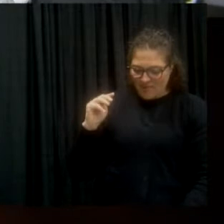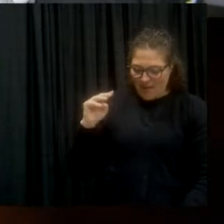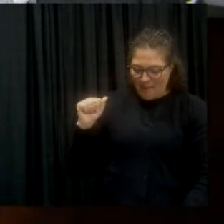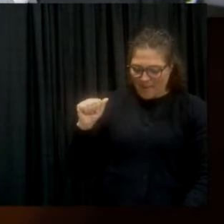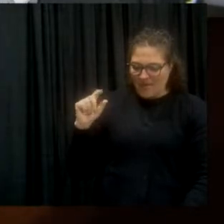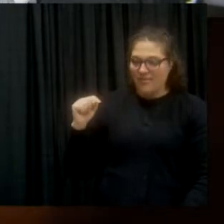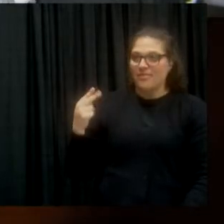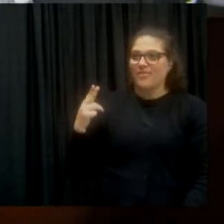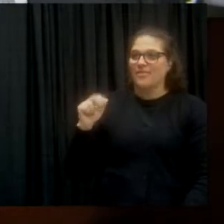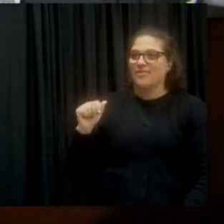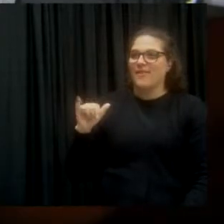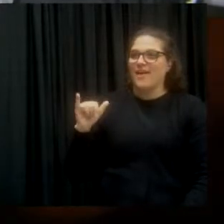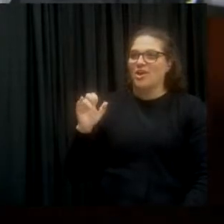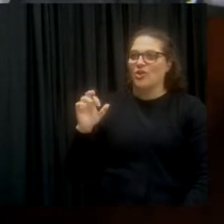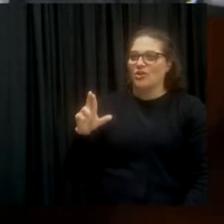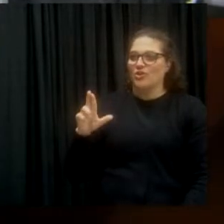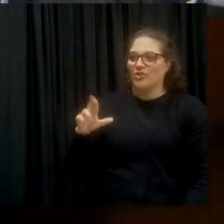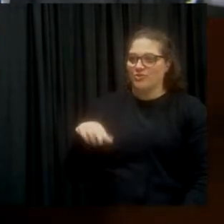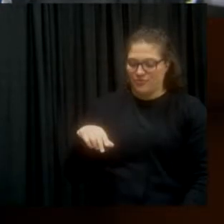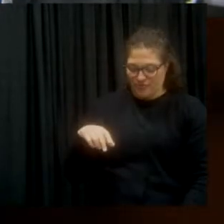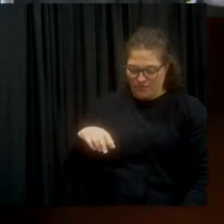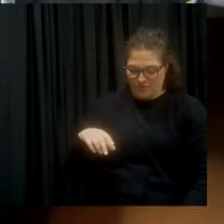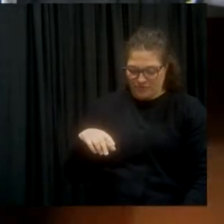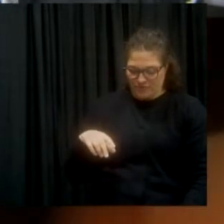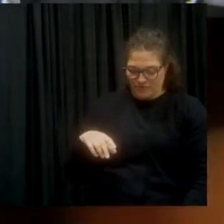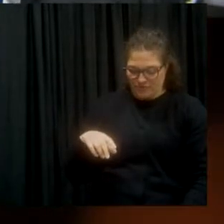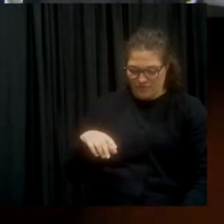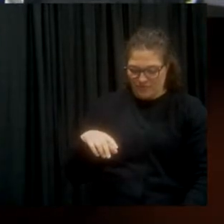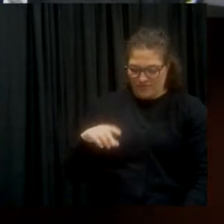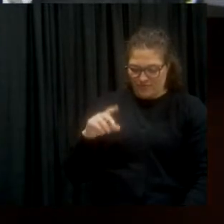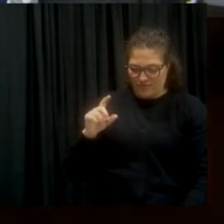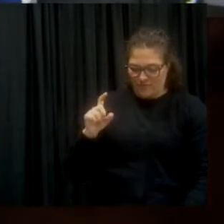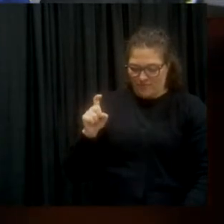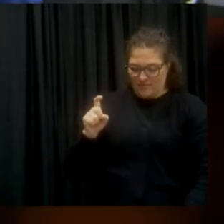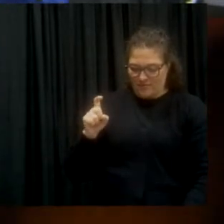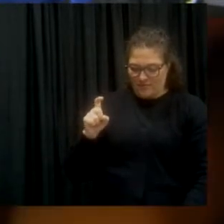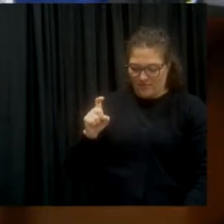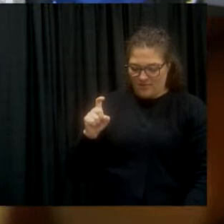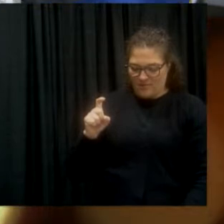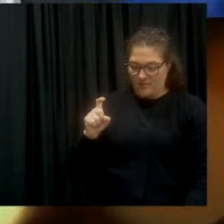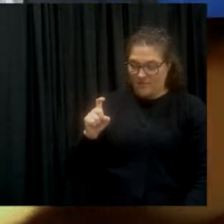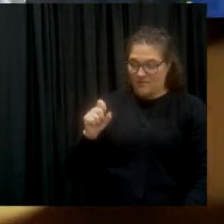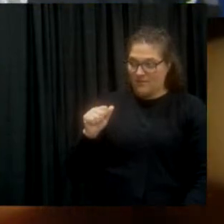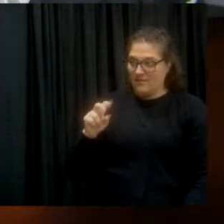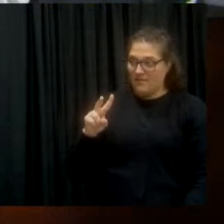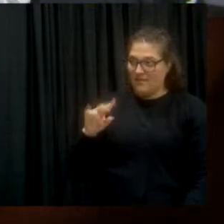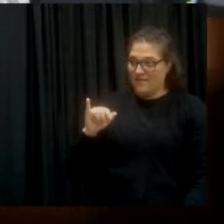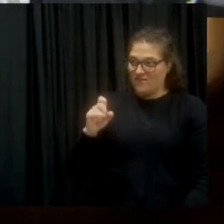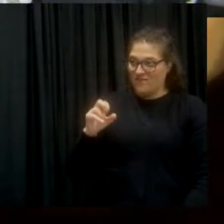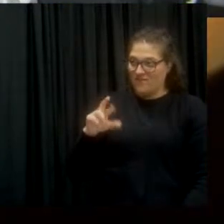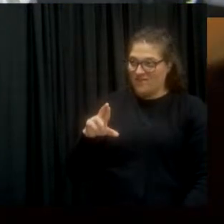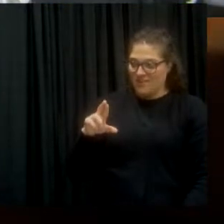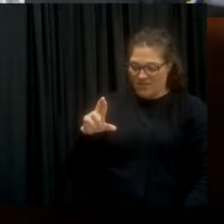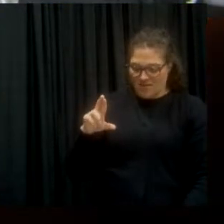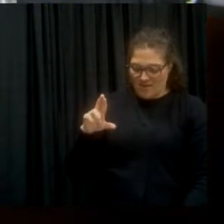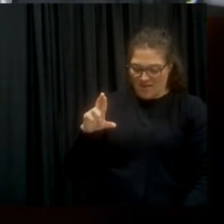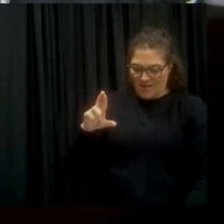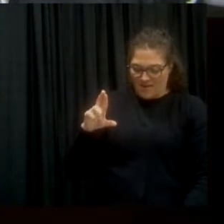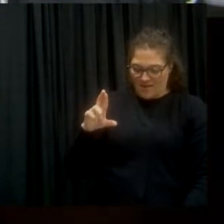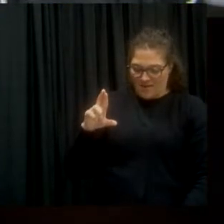Emma Thayer. Xavier